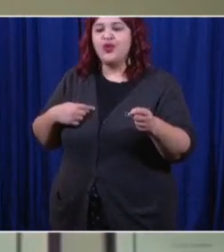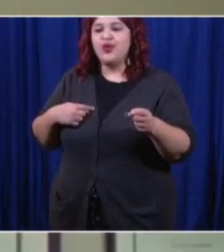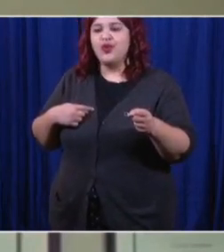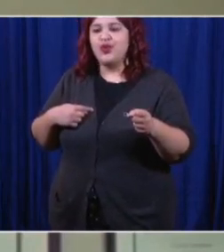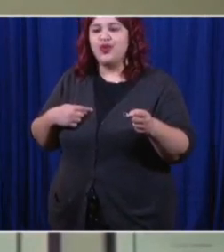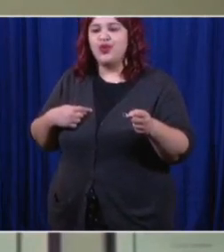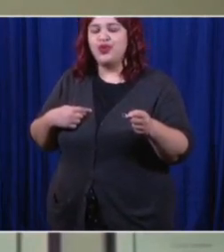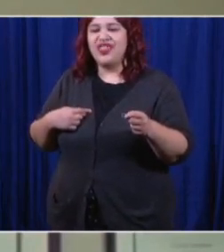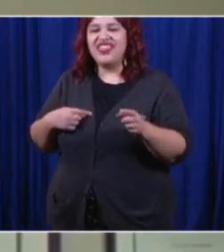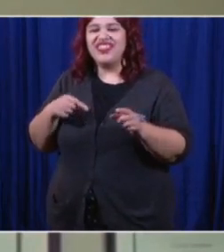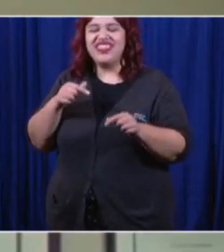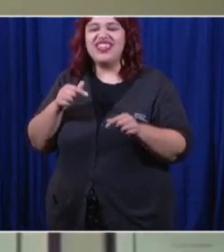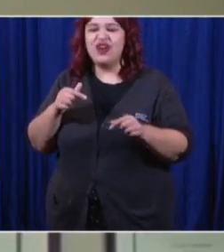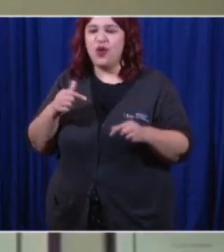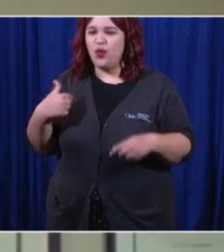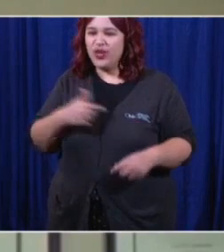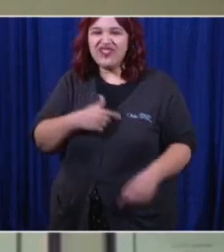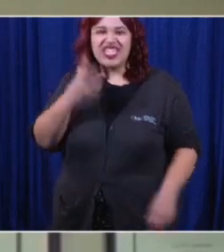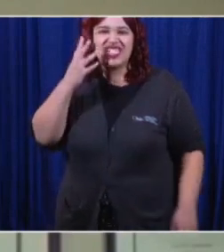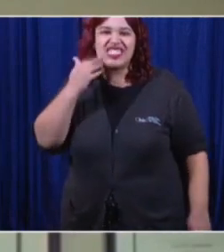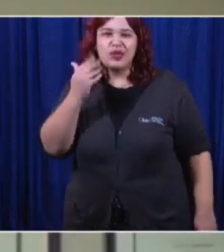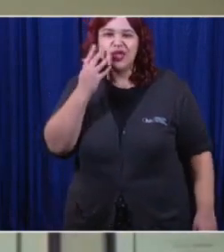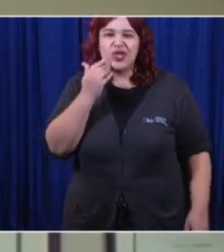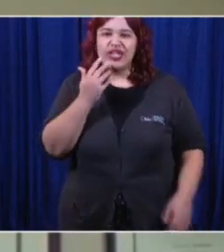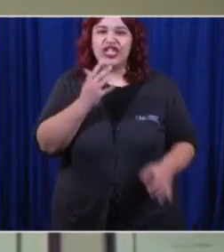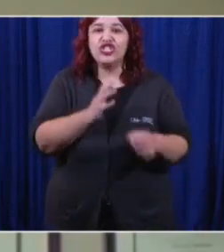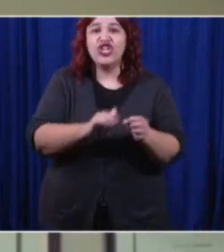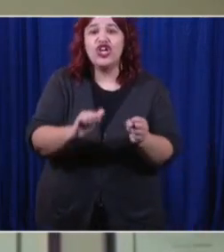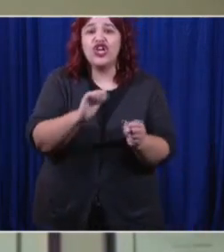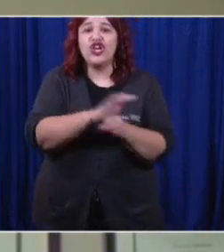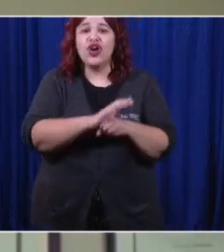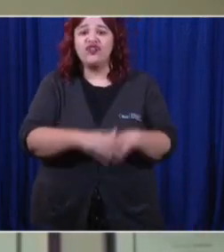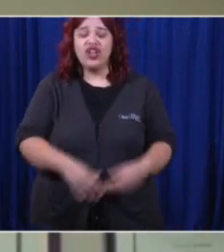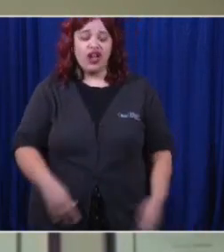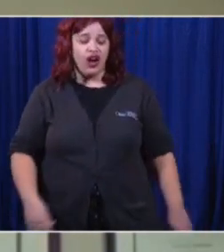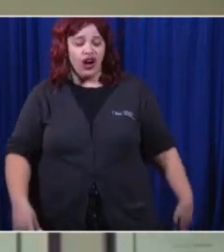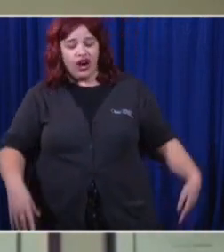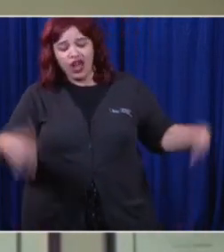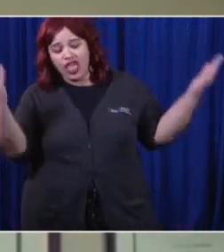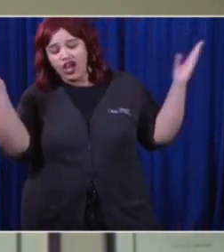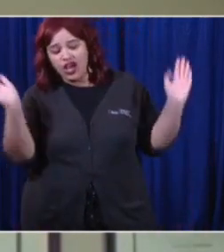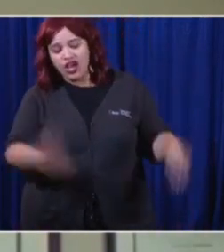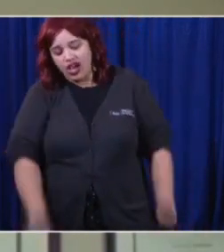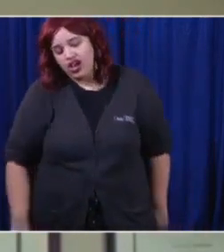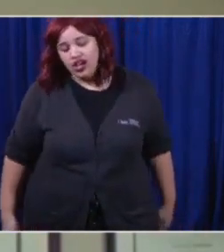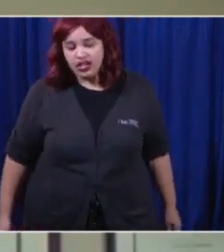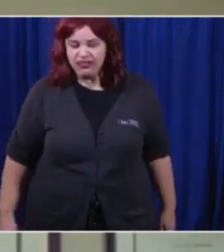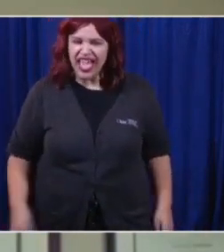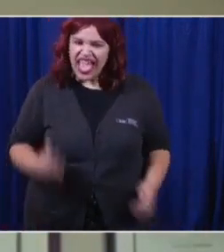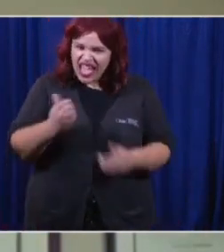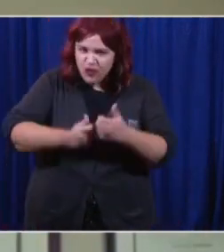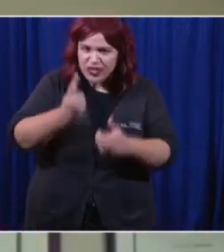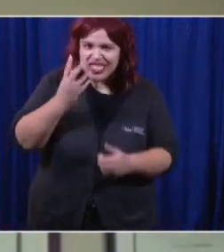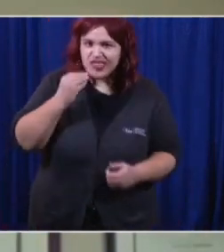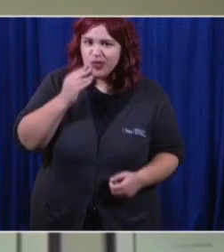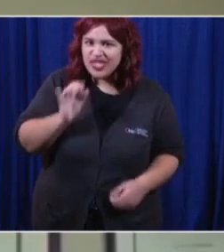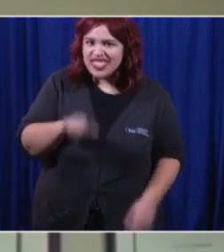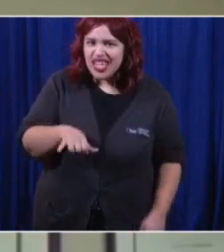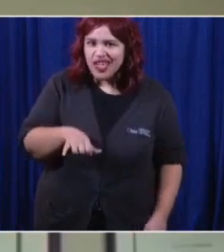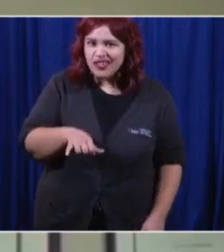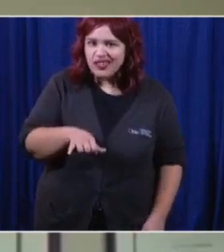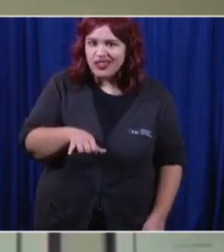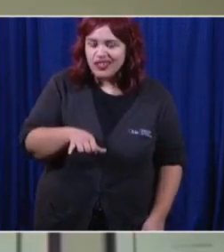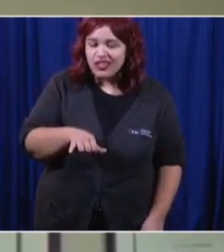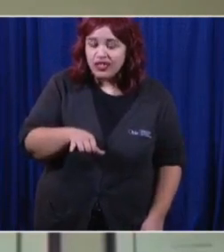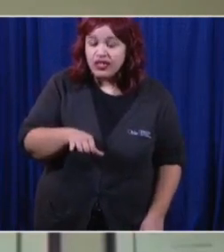towards COVID has kind of crept into our lives. So that's why we're starting with this today. It does not mean that we